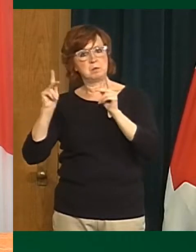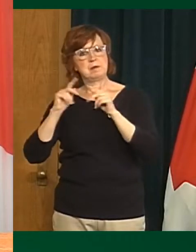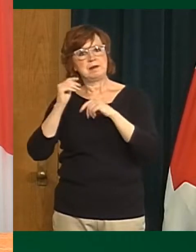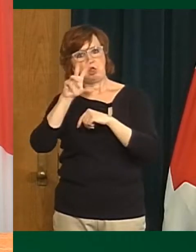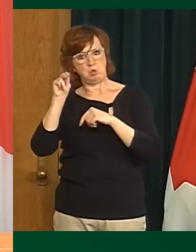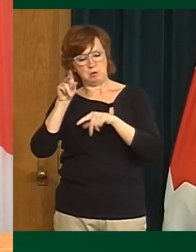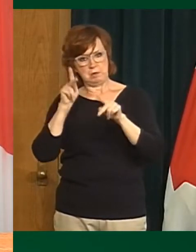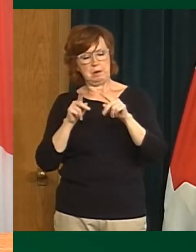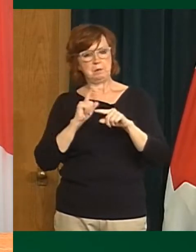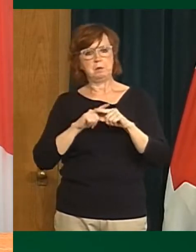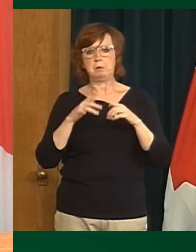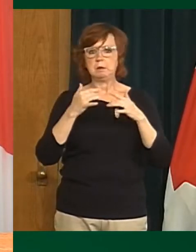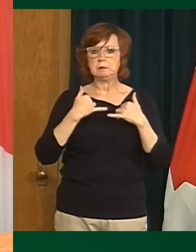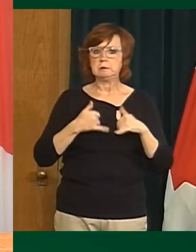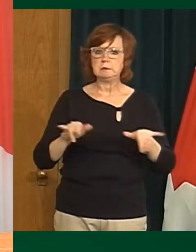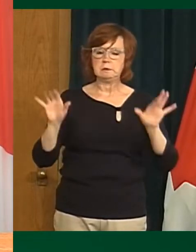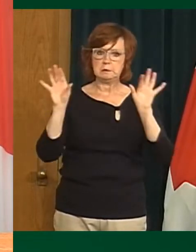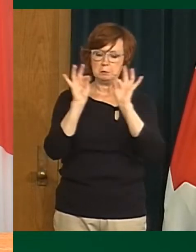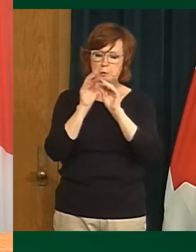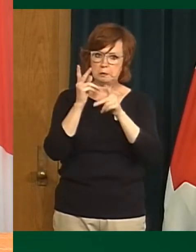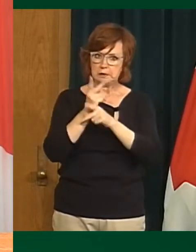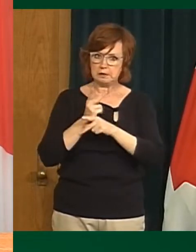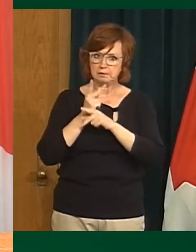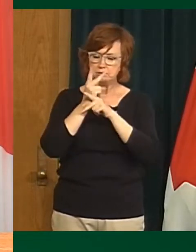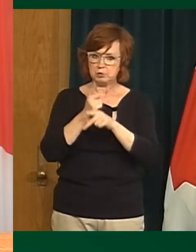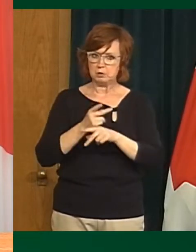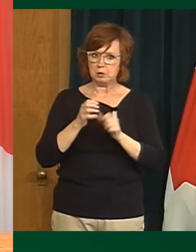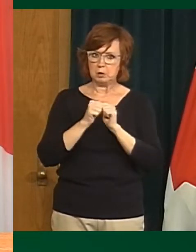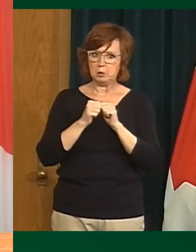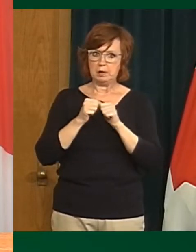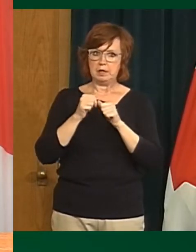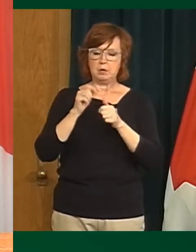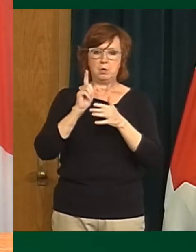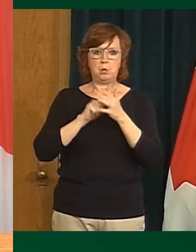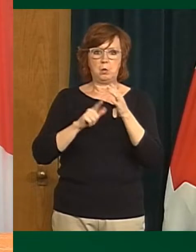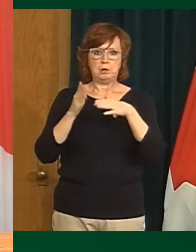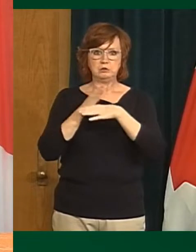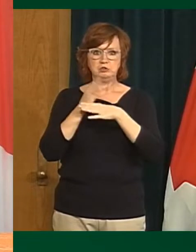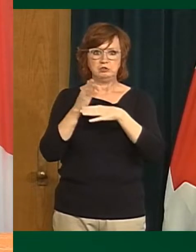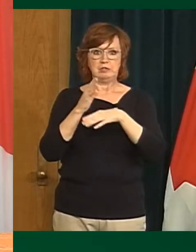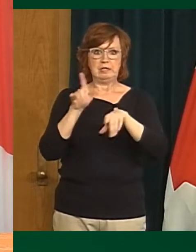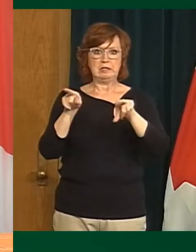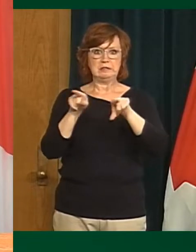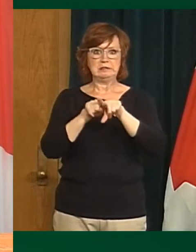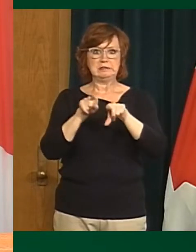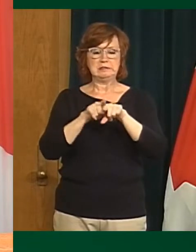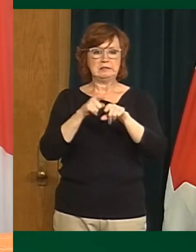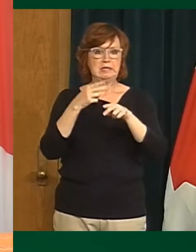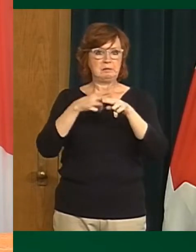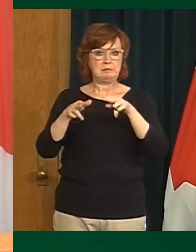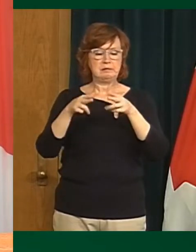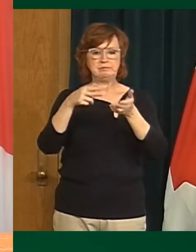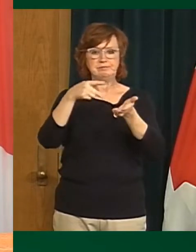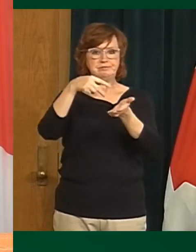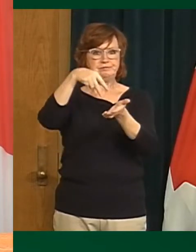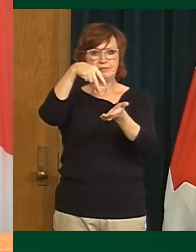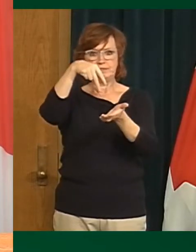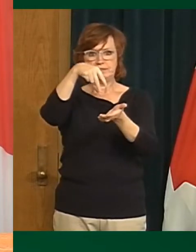we will provide, as much information as we can that informs all of us as we think about getting together with friends and family over the